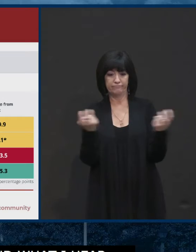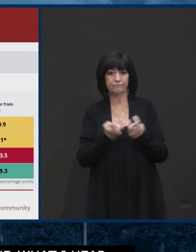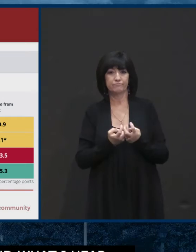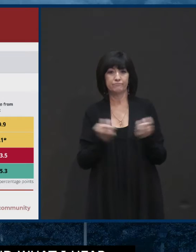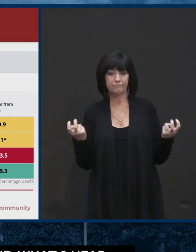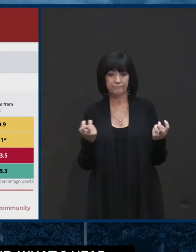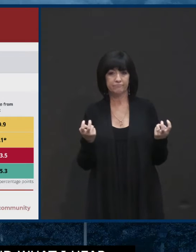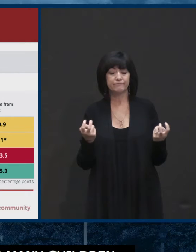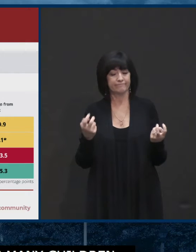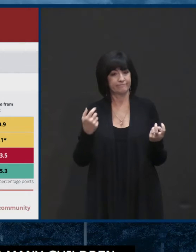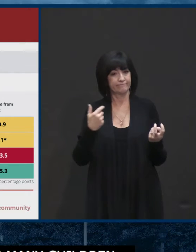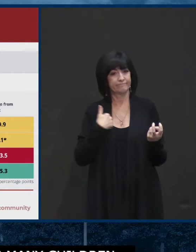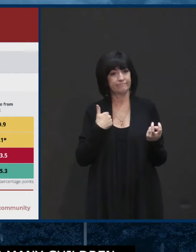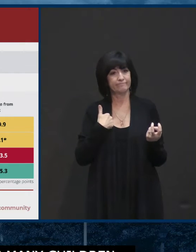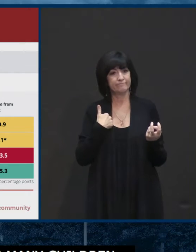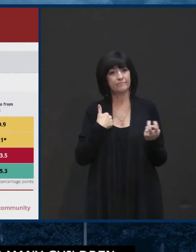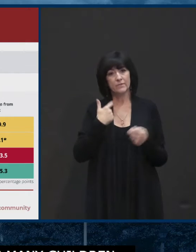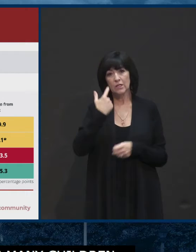Stubbs'